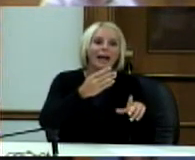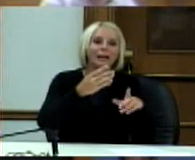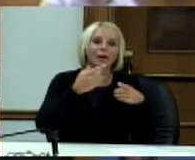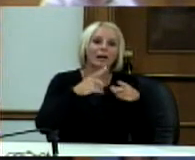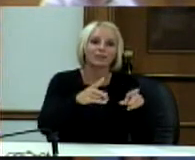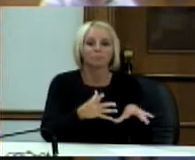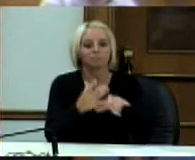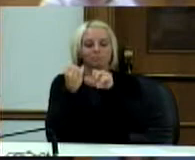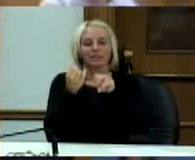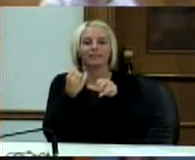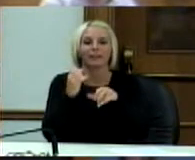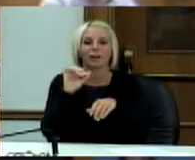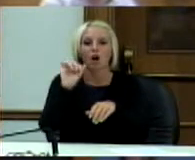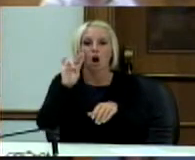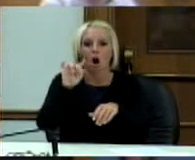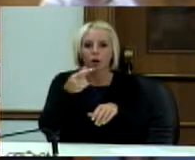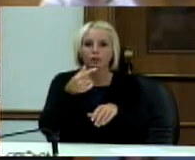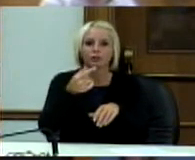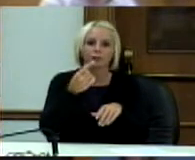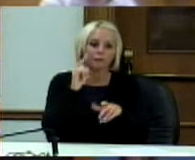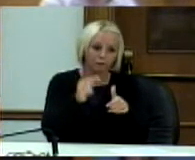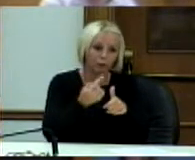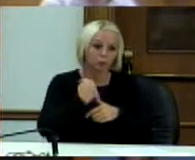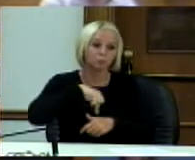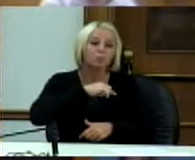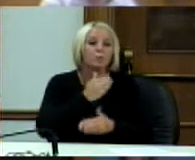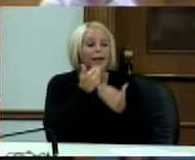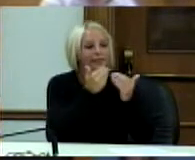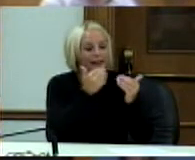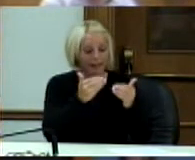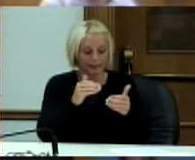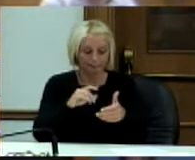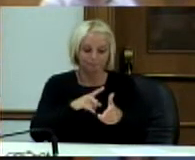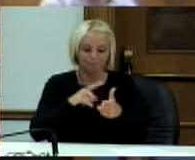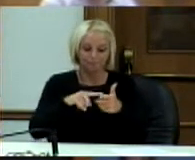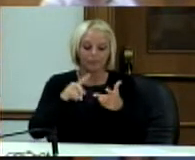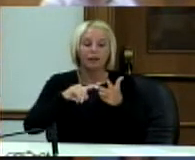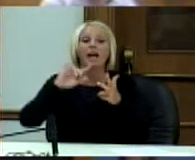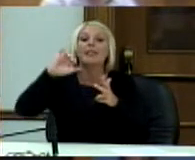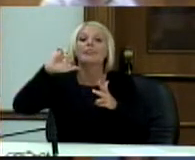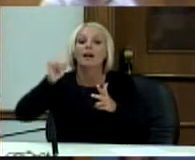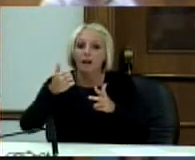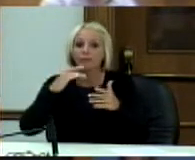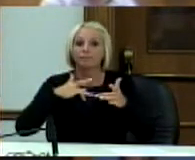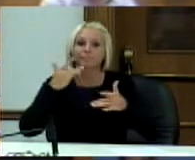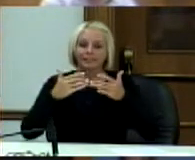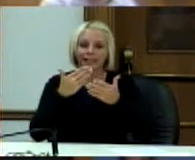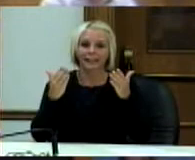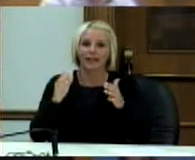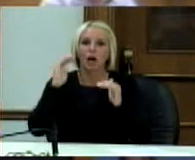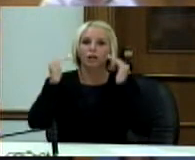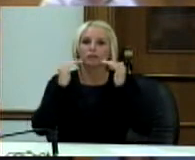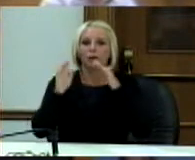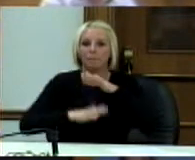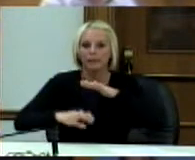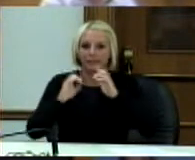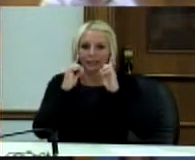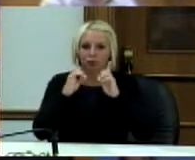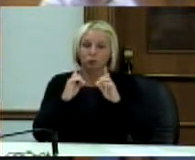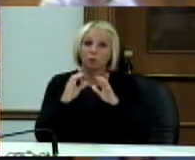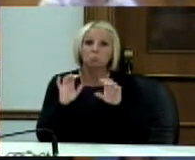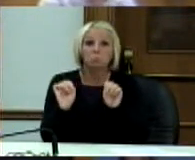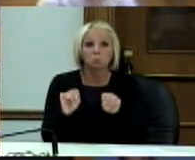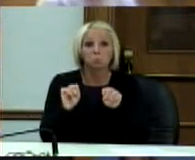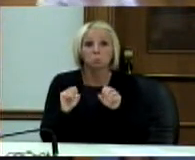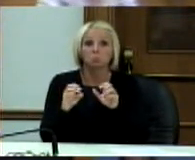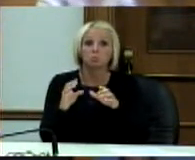leaving on August 1st, so we thank them. The other exciting thing is that Adult Basic Education potentially